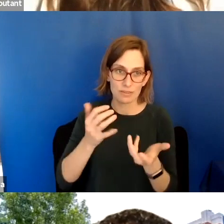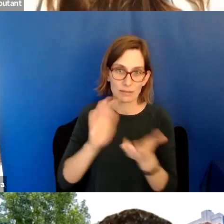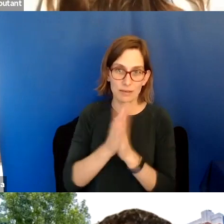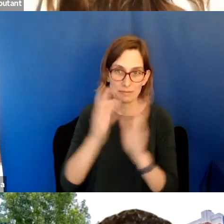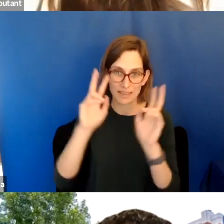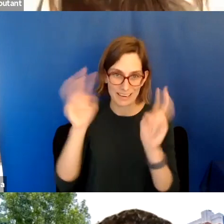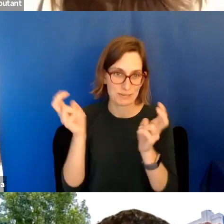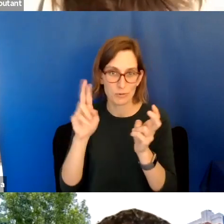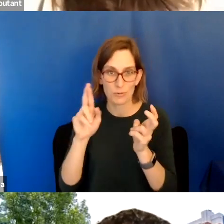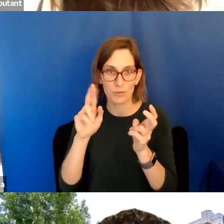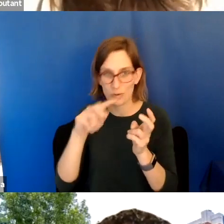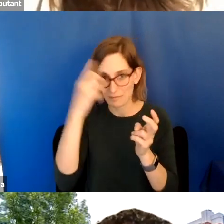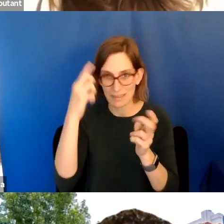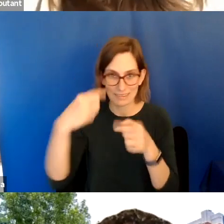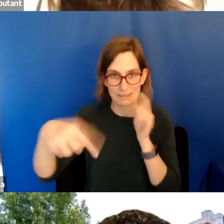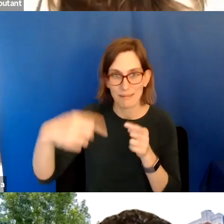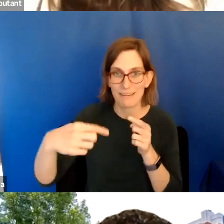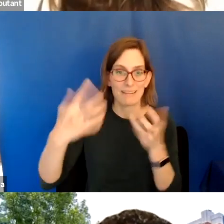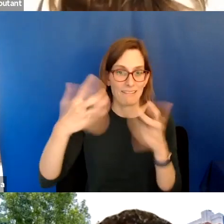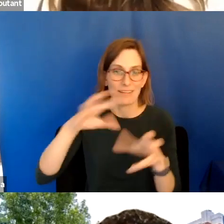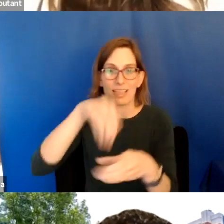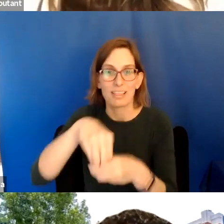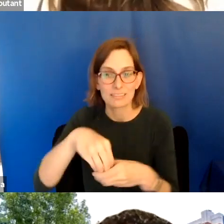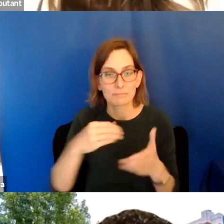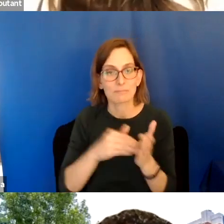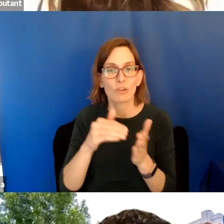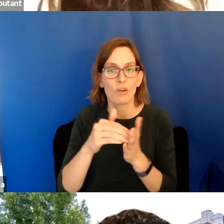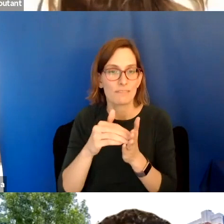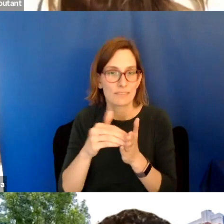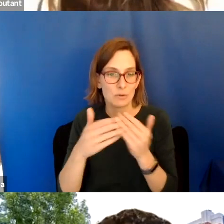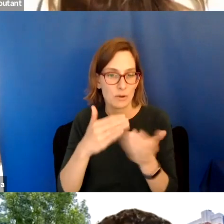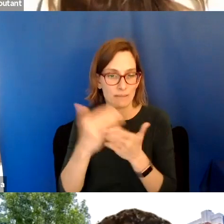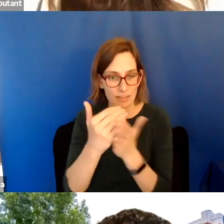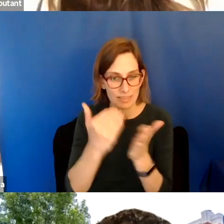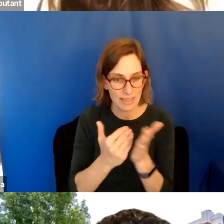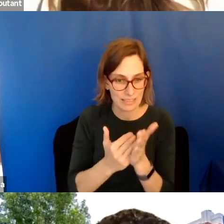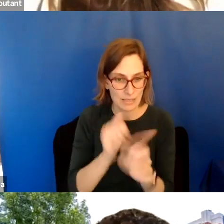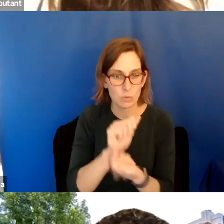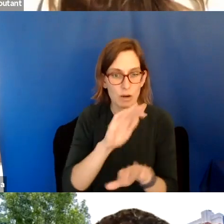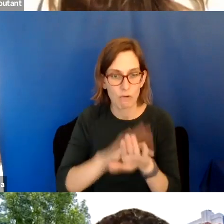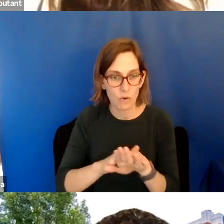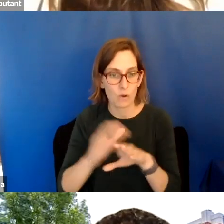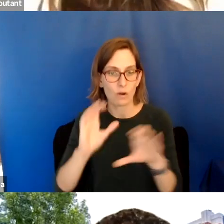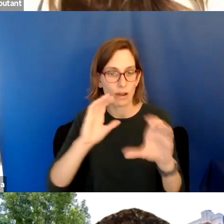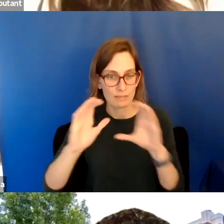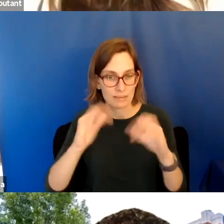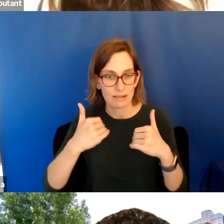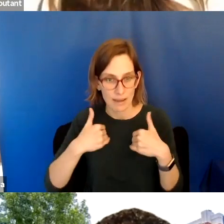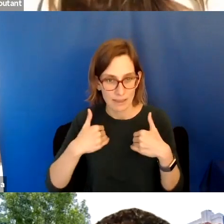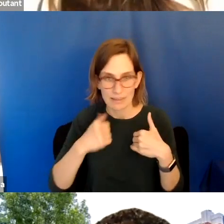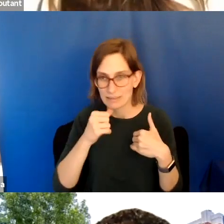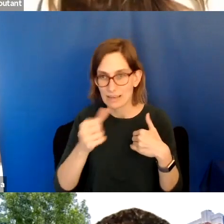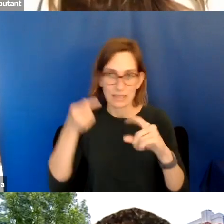thing. So often, whatever lesson we are working on, conversation we are having, most of which are not specifically